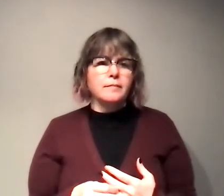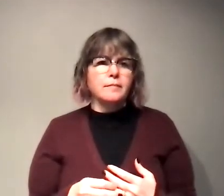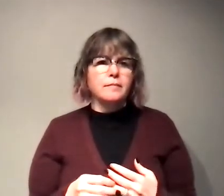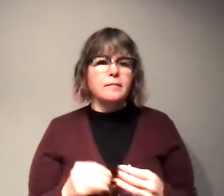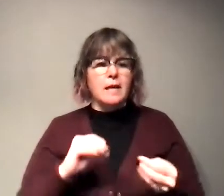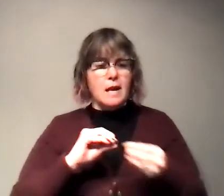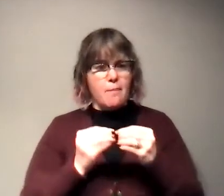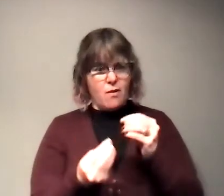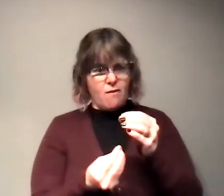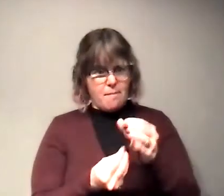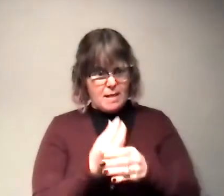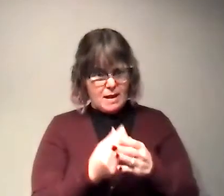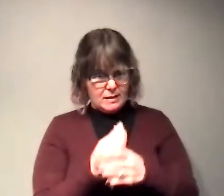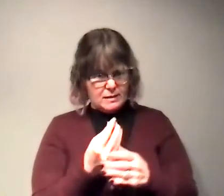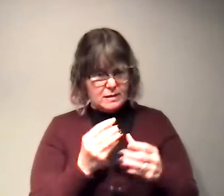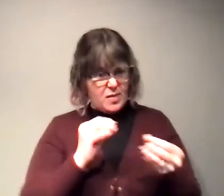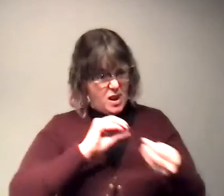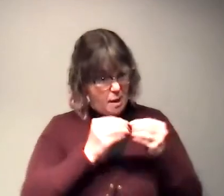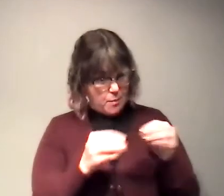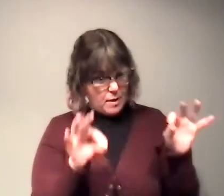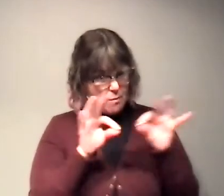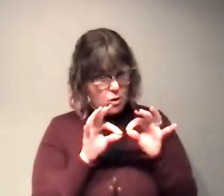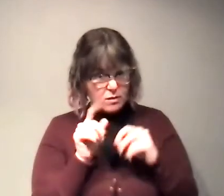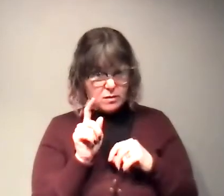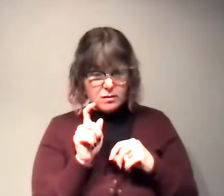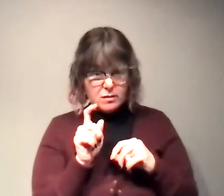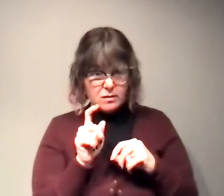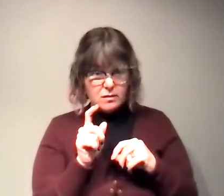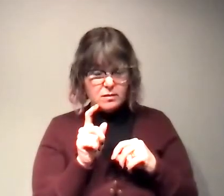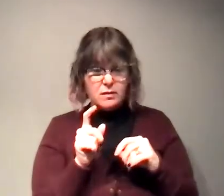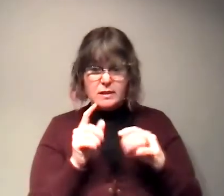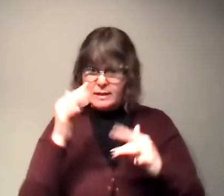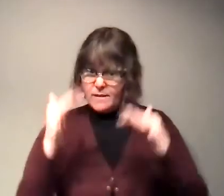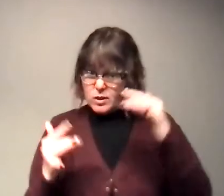are to have a healthy ecosystem, both in number and diversity of plants?